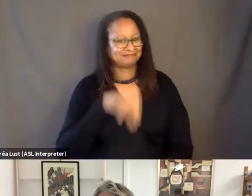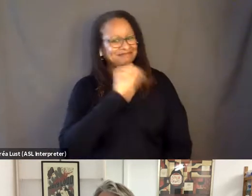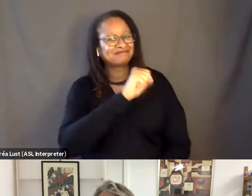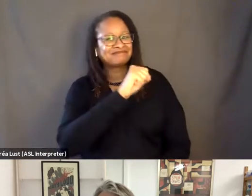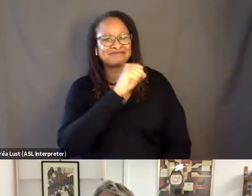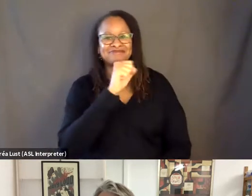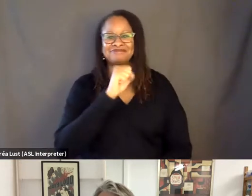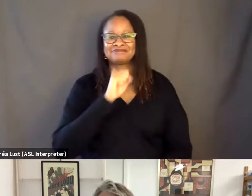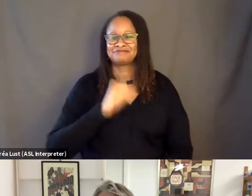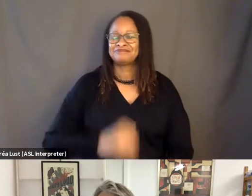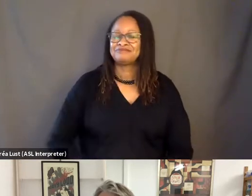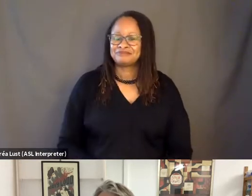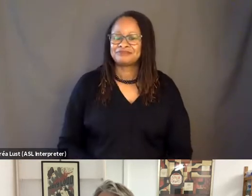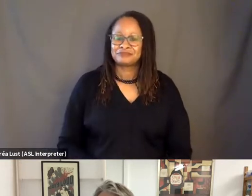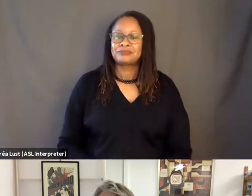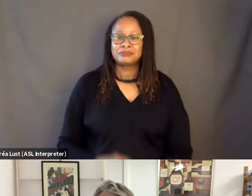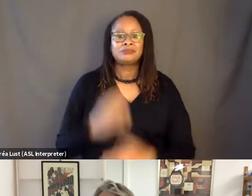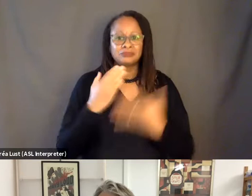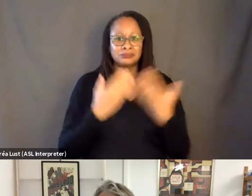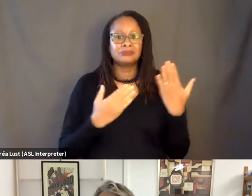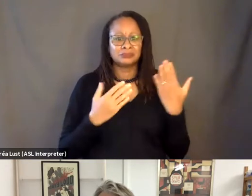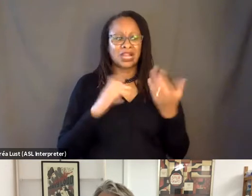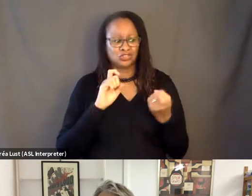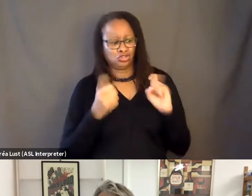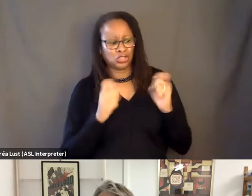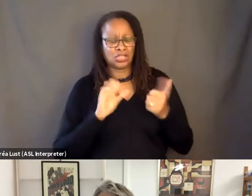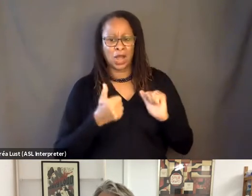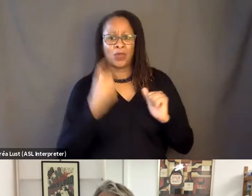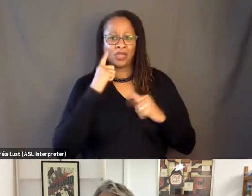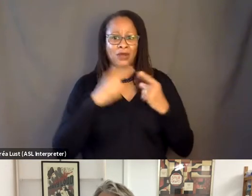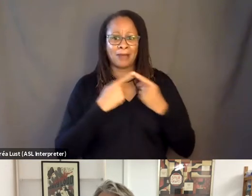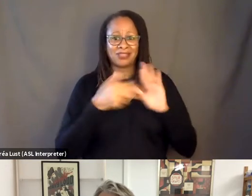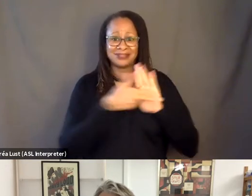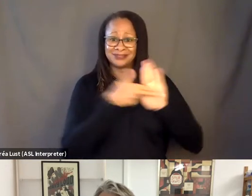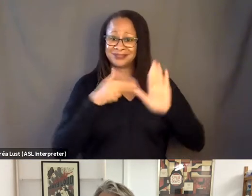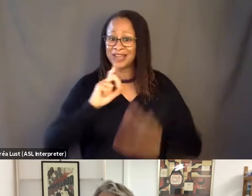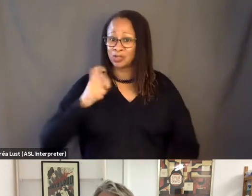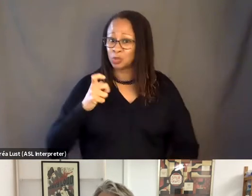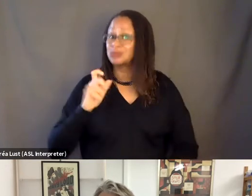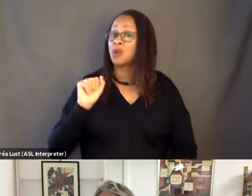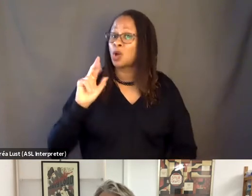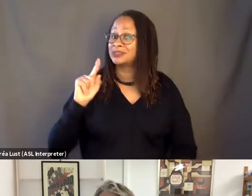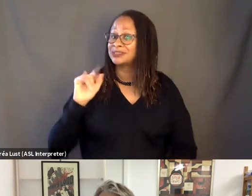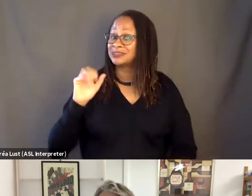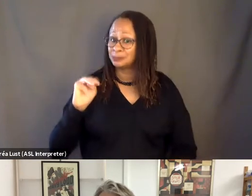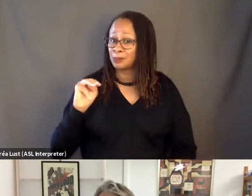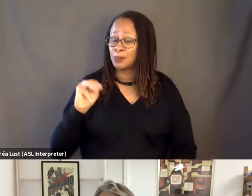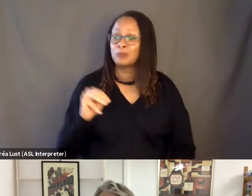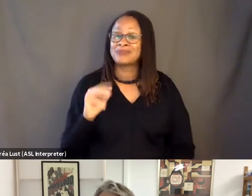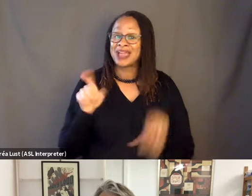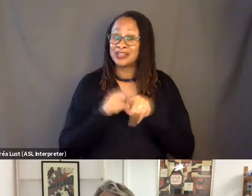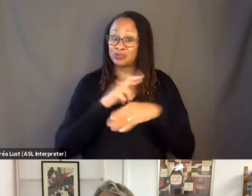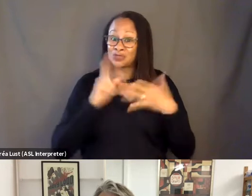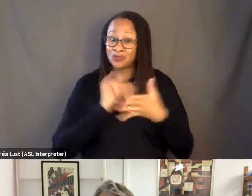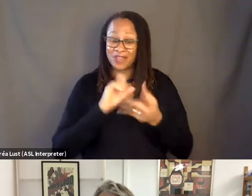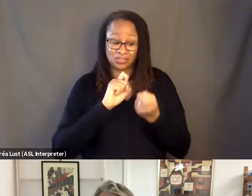Yes. It somewhat altered the way we thought about autism. And as a result of that alteration, we